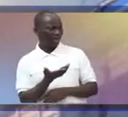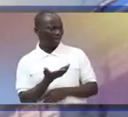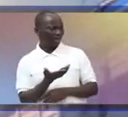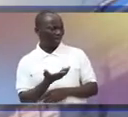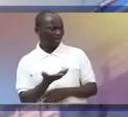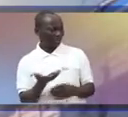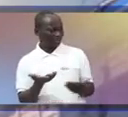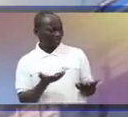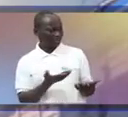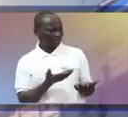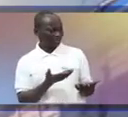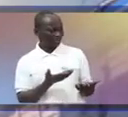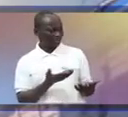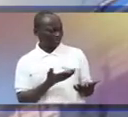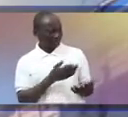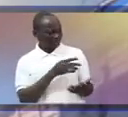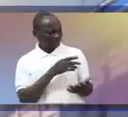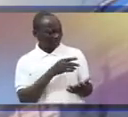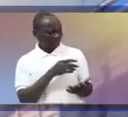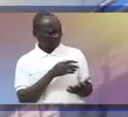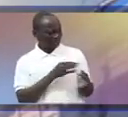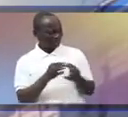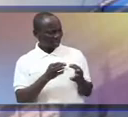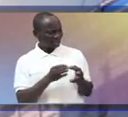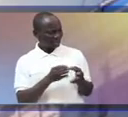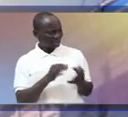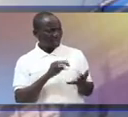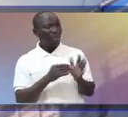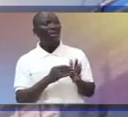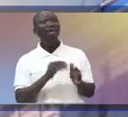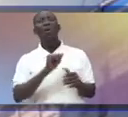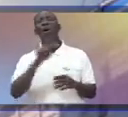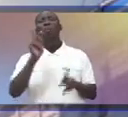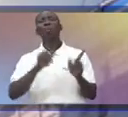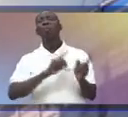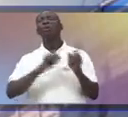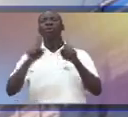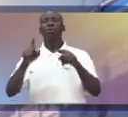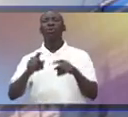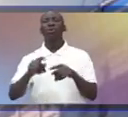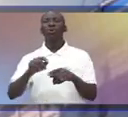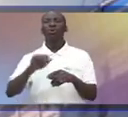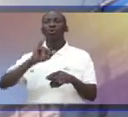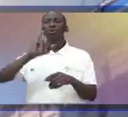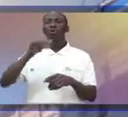saa na wo se ye fa ne de a ene ne se ye di nimba yin akọ Jordan yo na mi se osofu